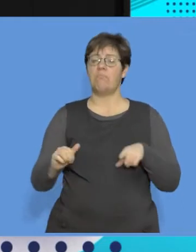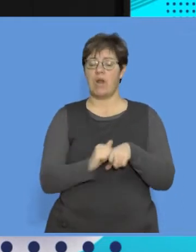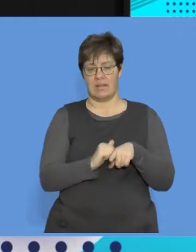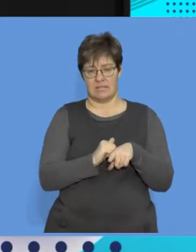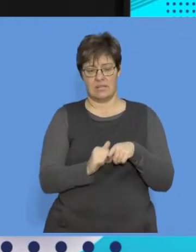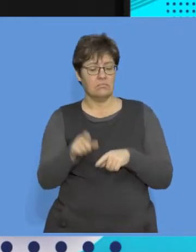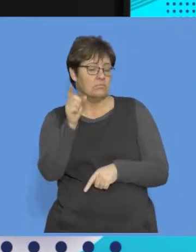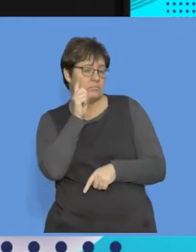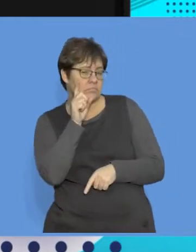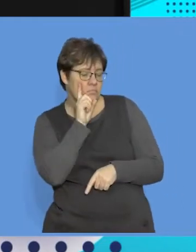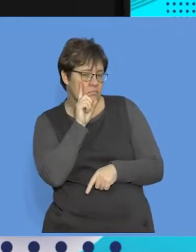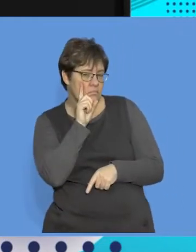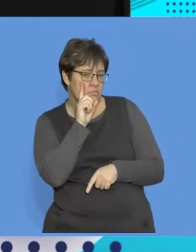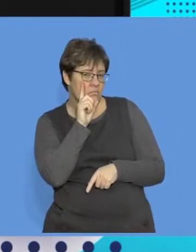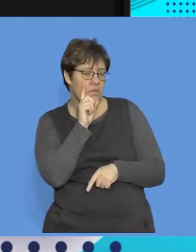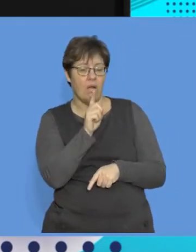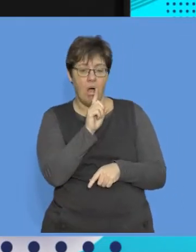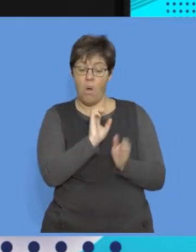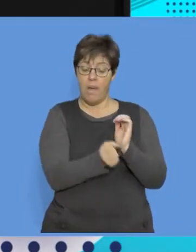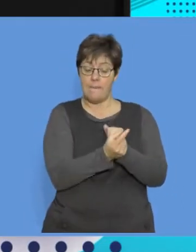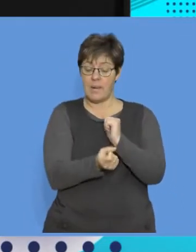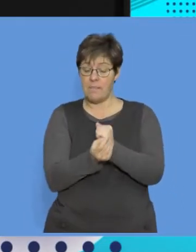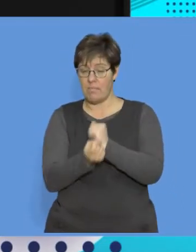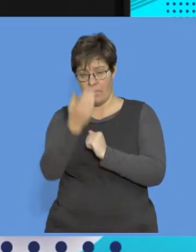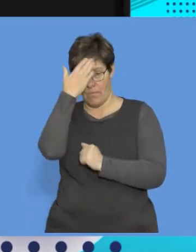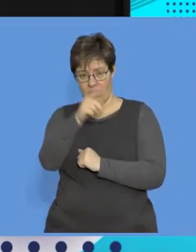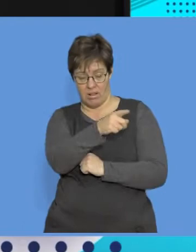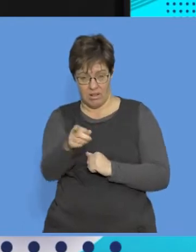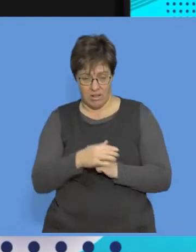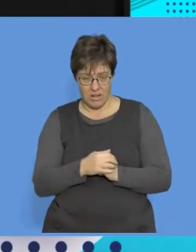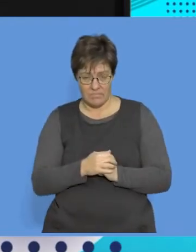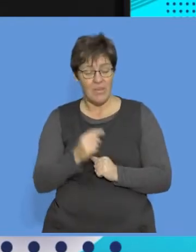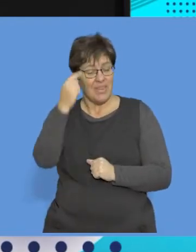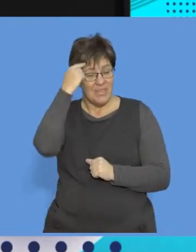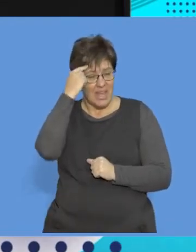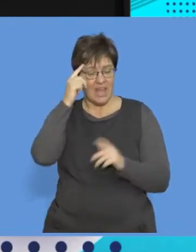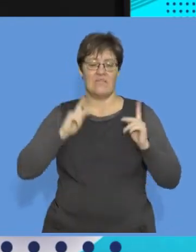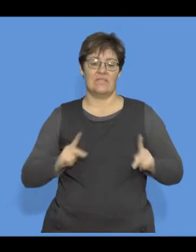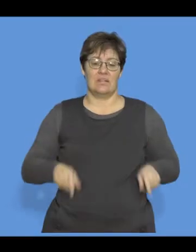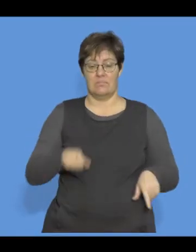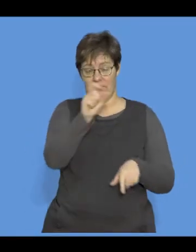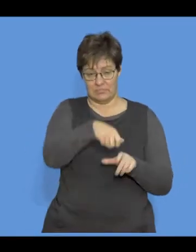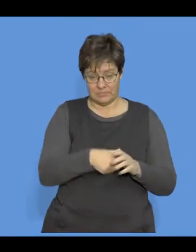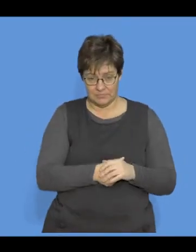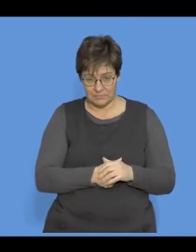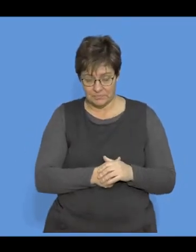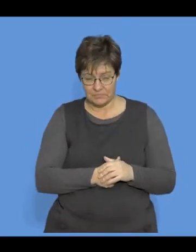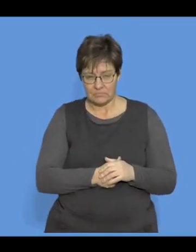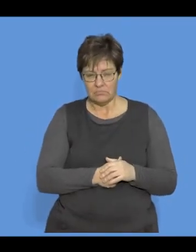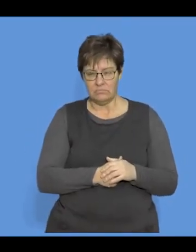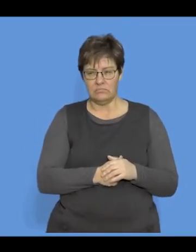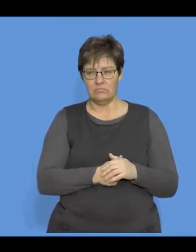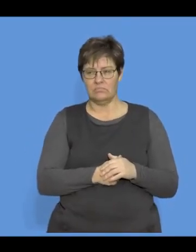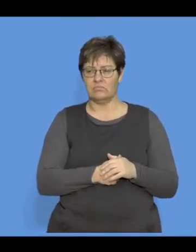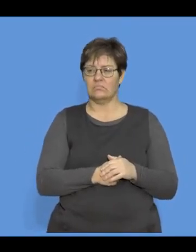to check that you know what's going on and you can think like a physicist. So what do we mean about